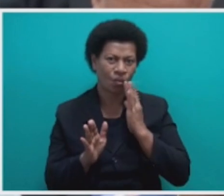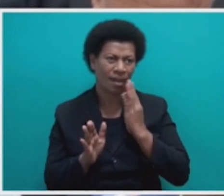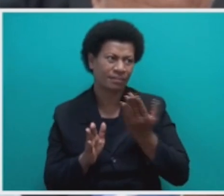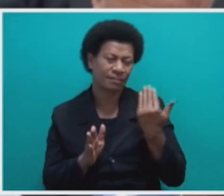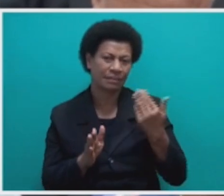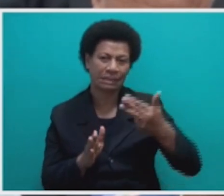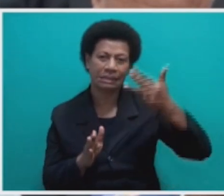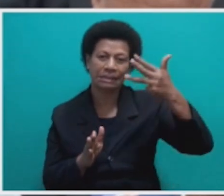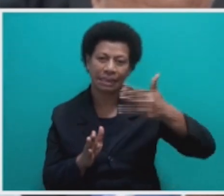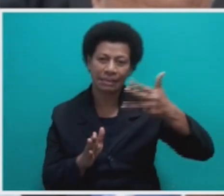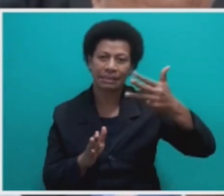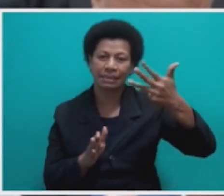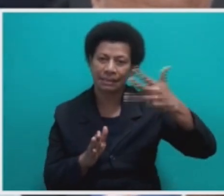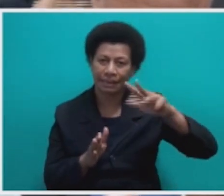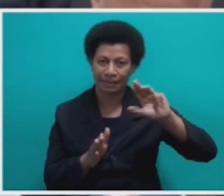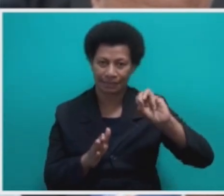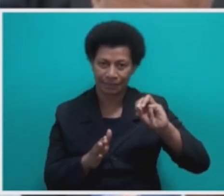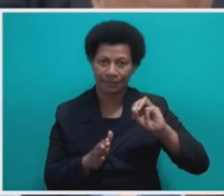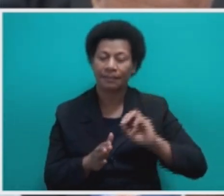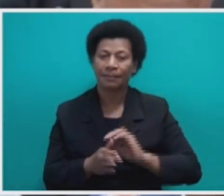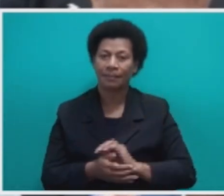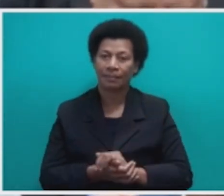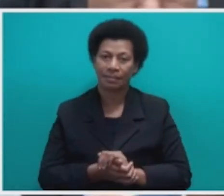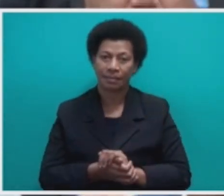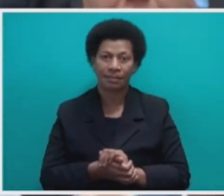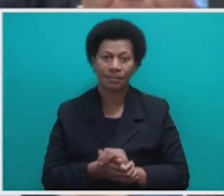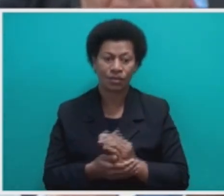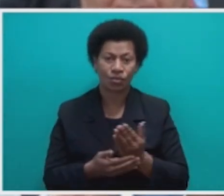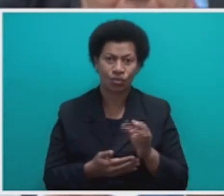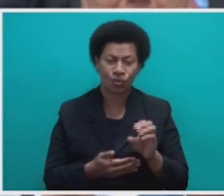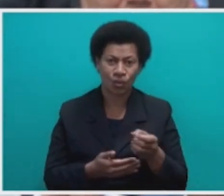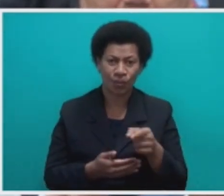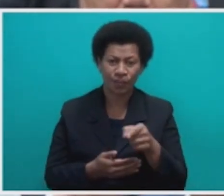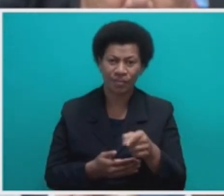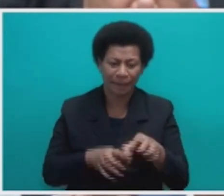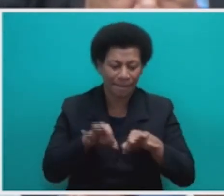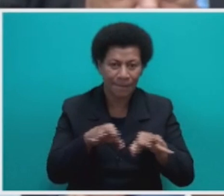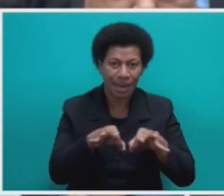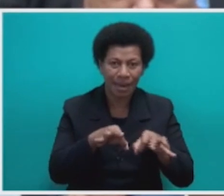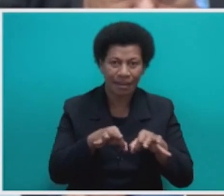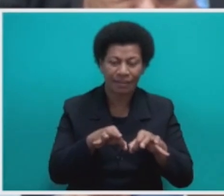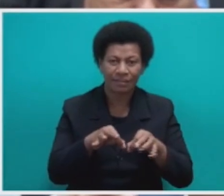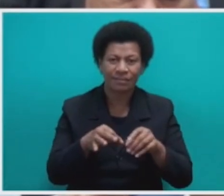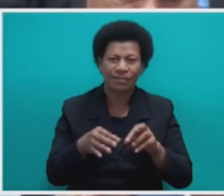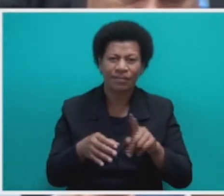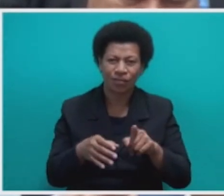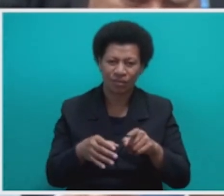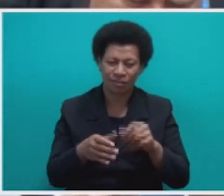1990s. And it was designed to promote, trade liberalization. And in some sense,